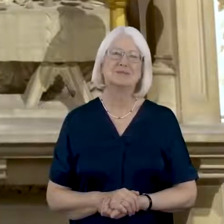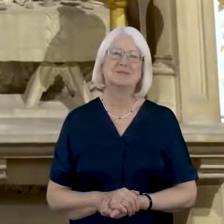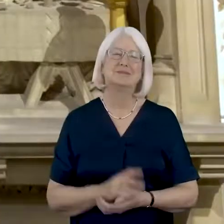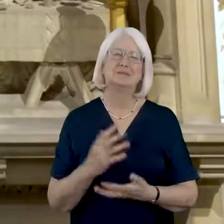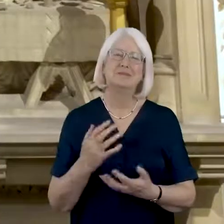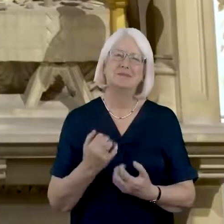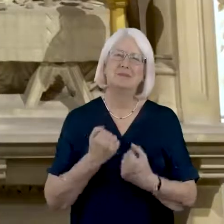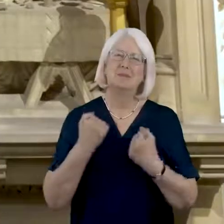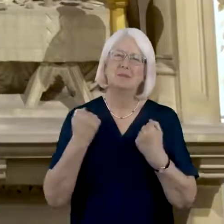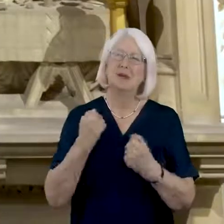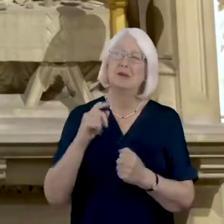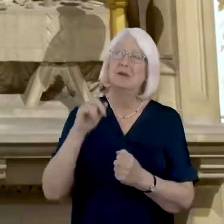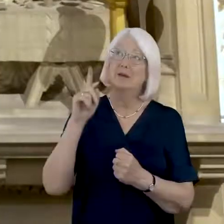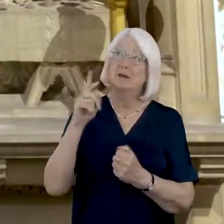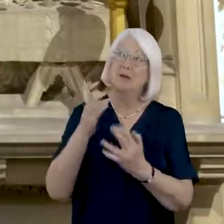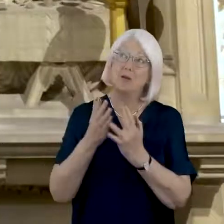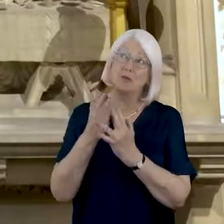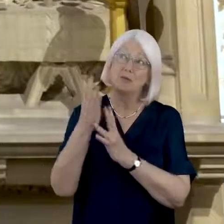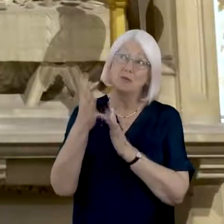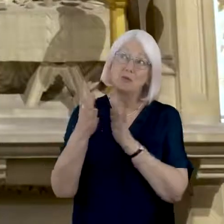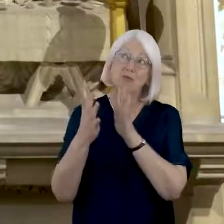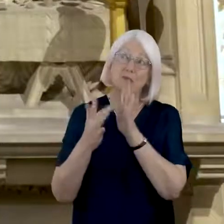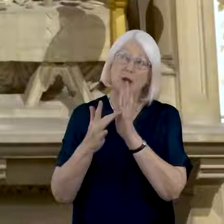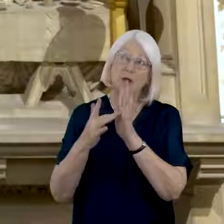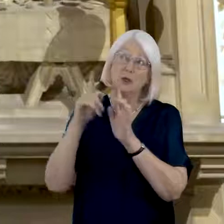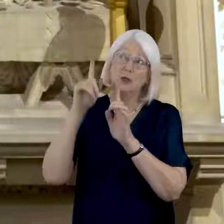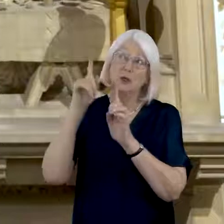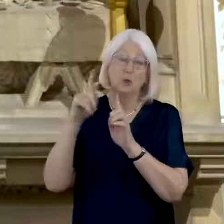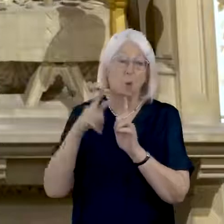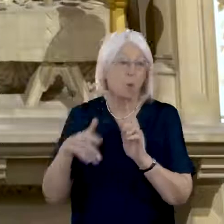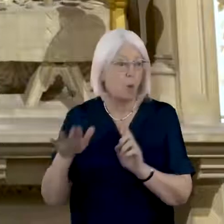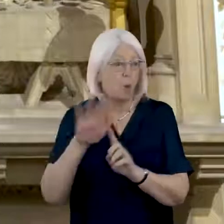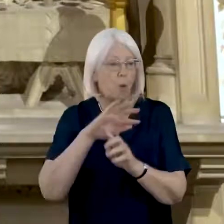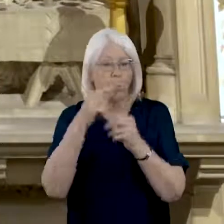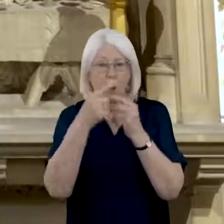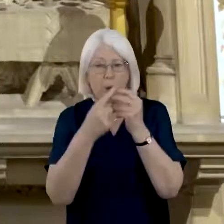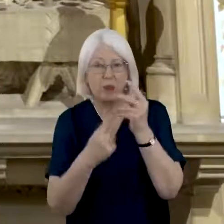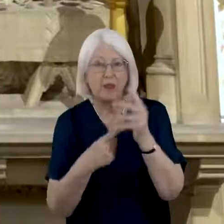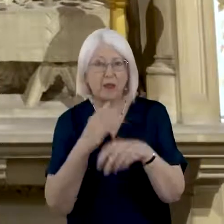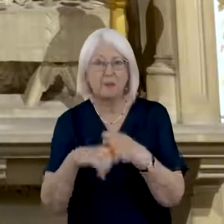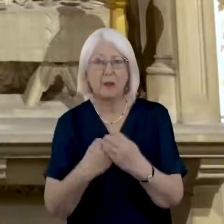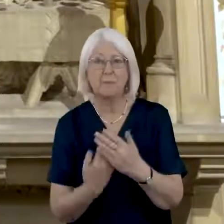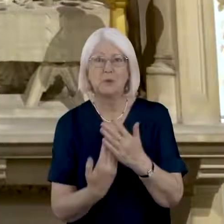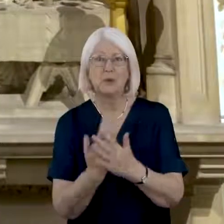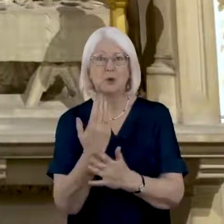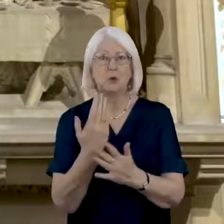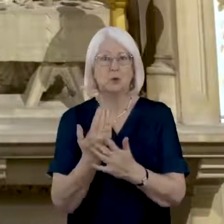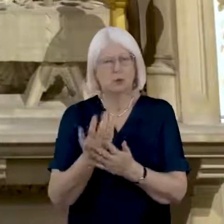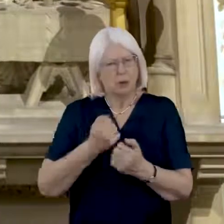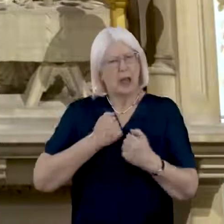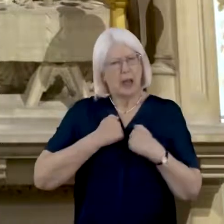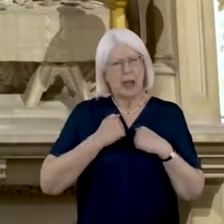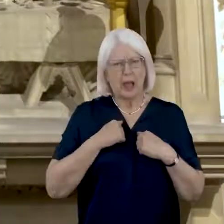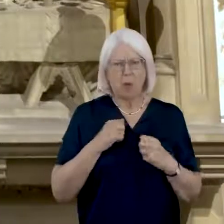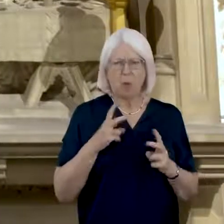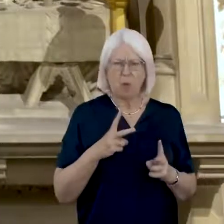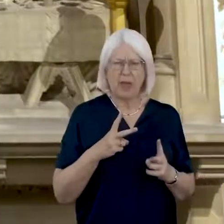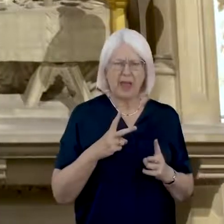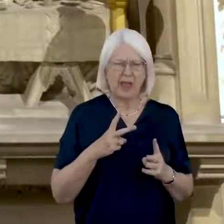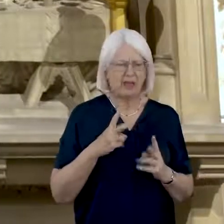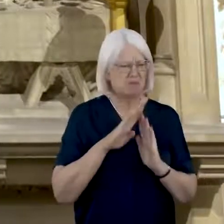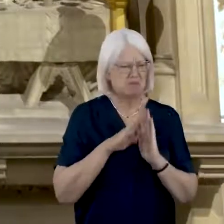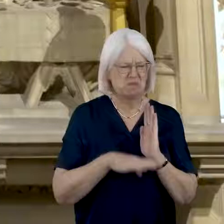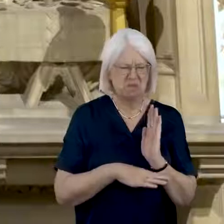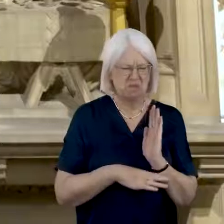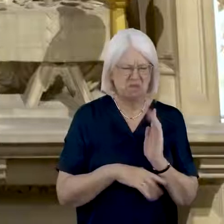Almighty God, in Christ you make all things new. Transform the poverty of our nature by the riches of